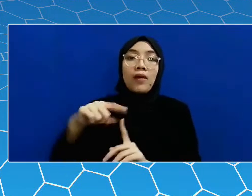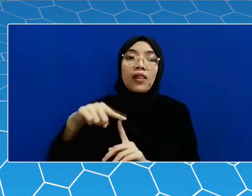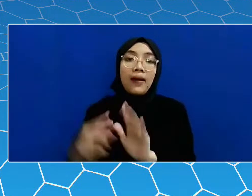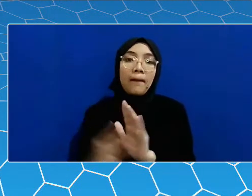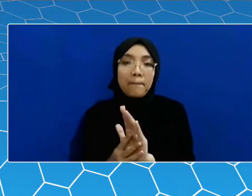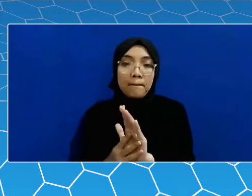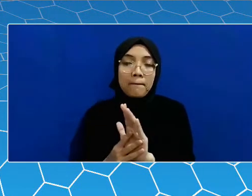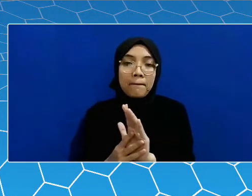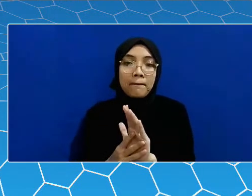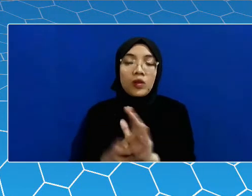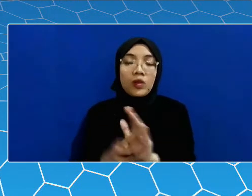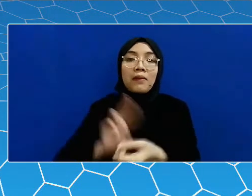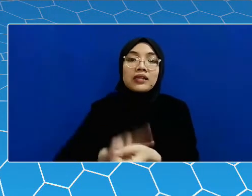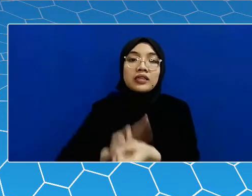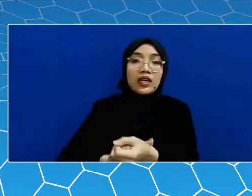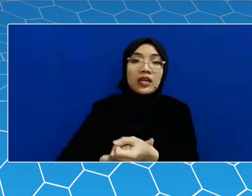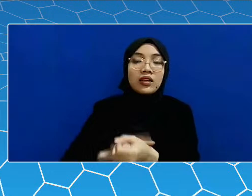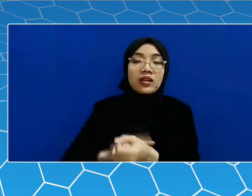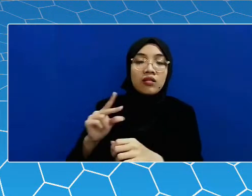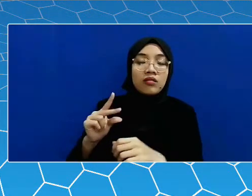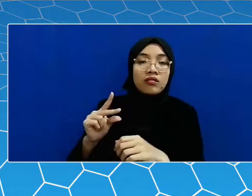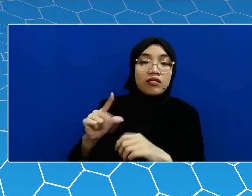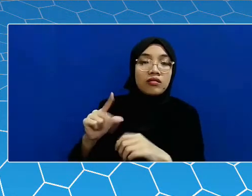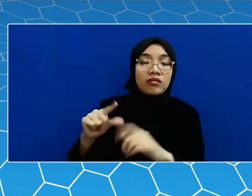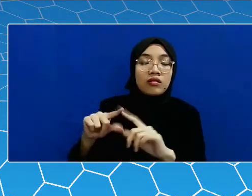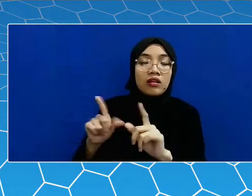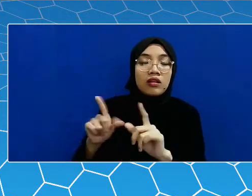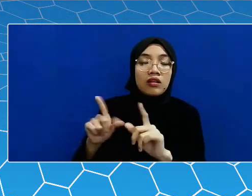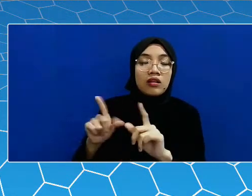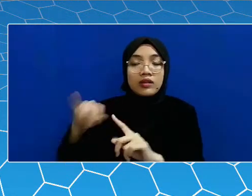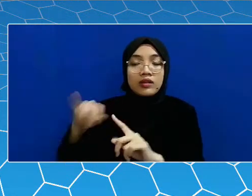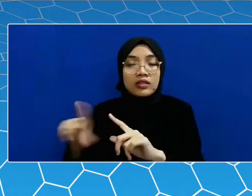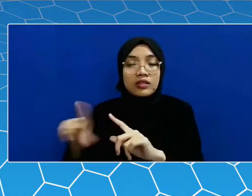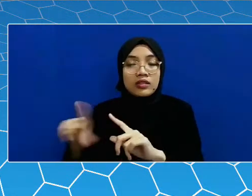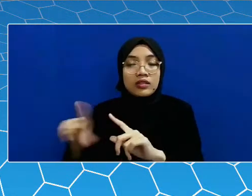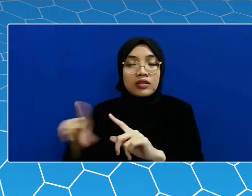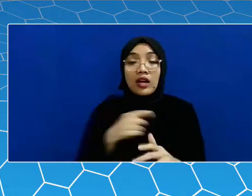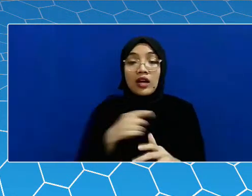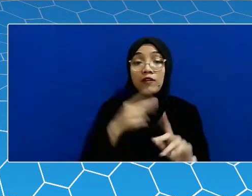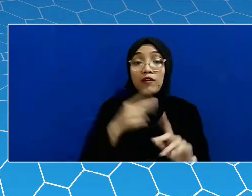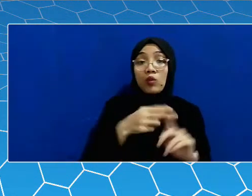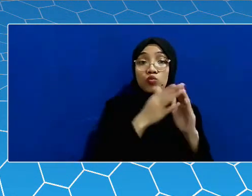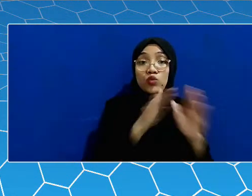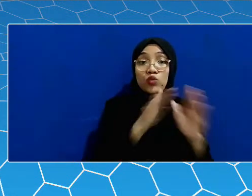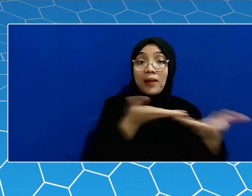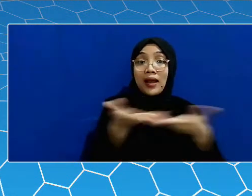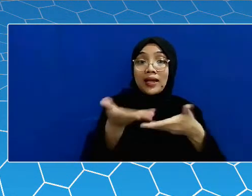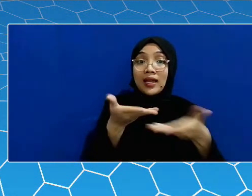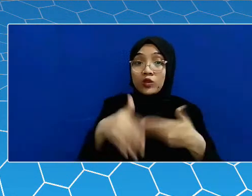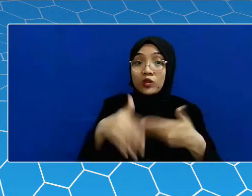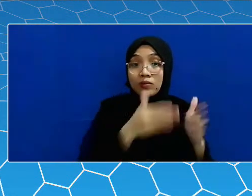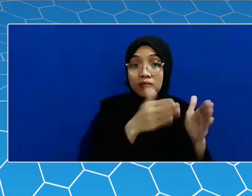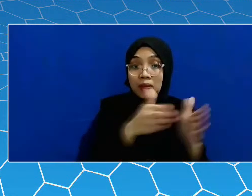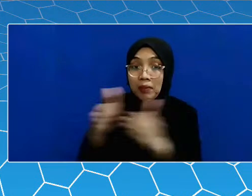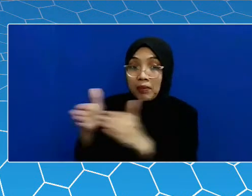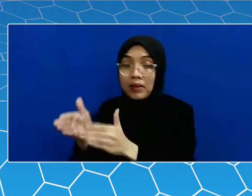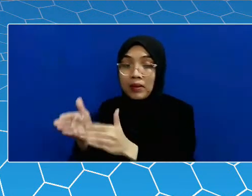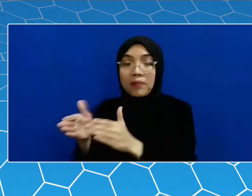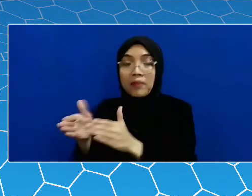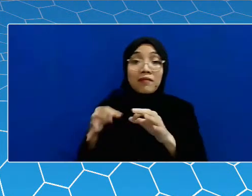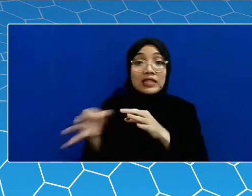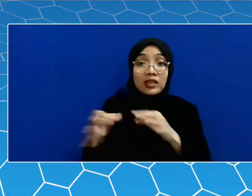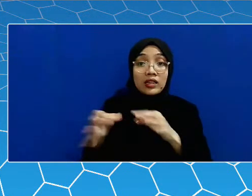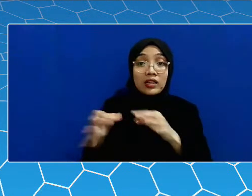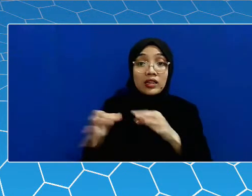when we started somewhere in February, and we started to open up our services slowly, but until now, despite